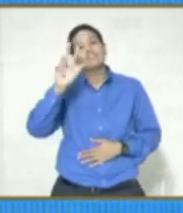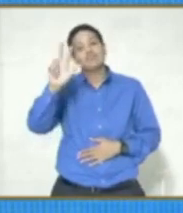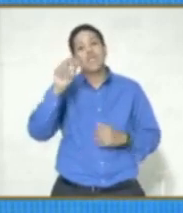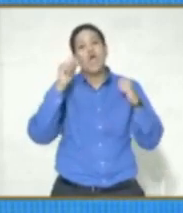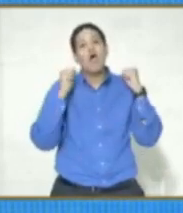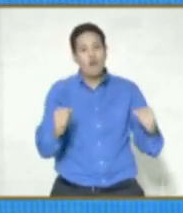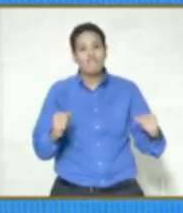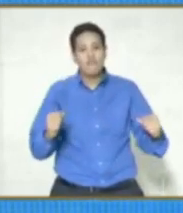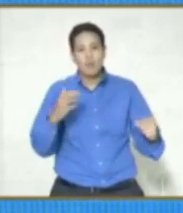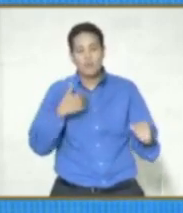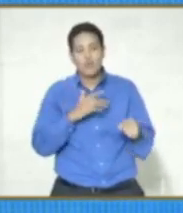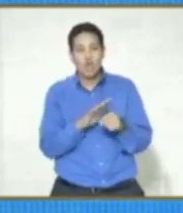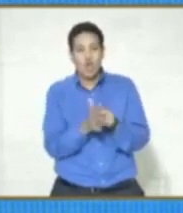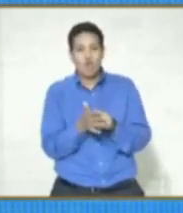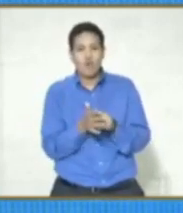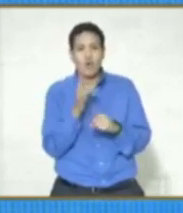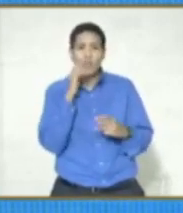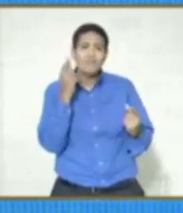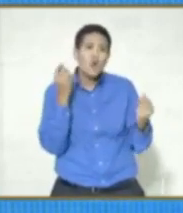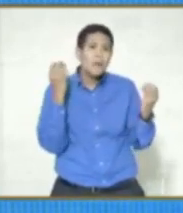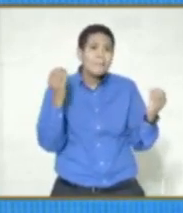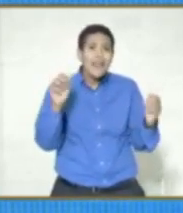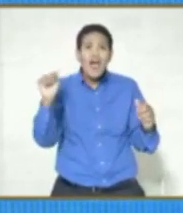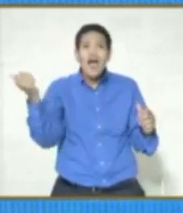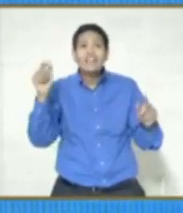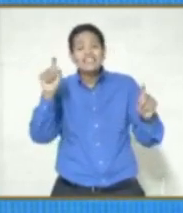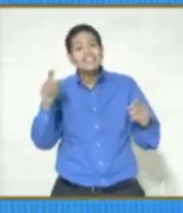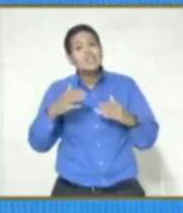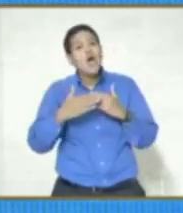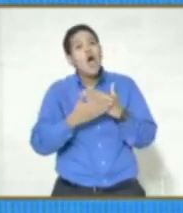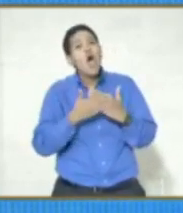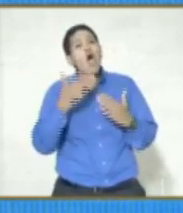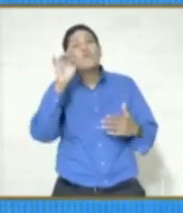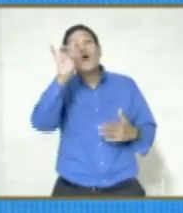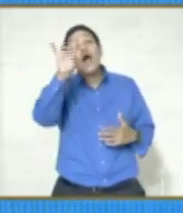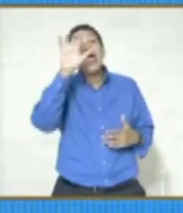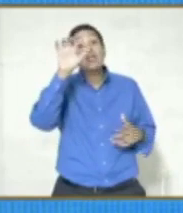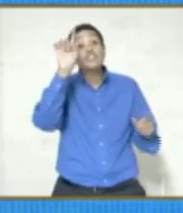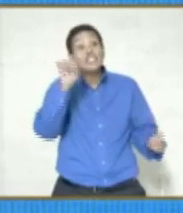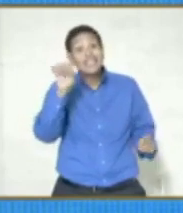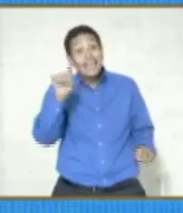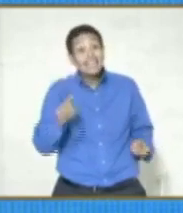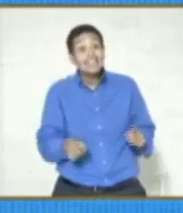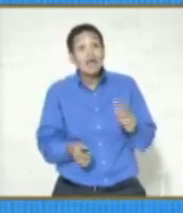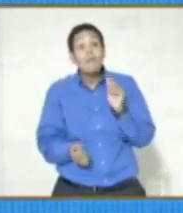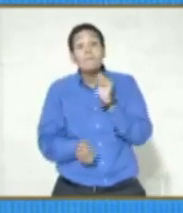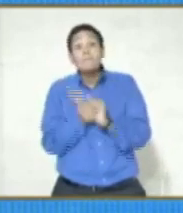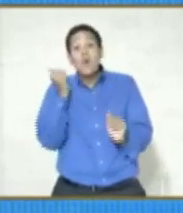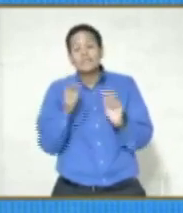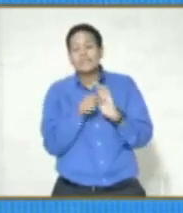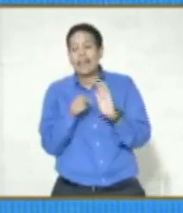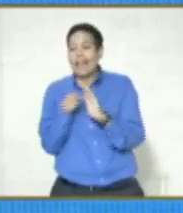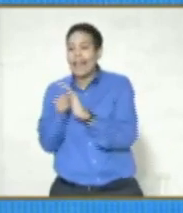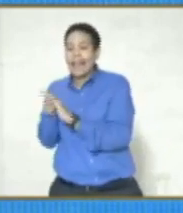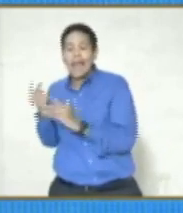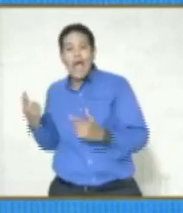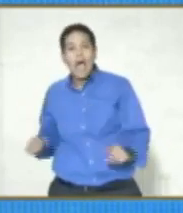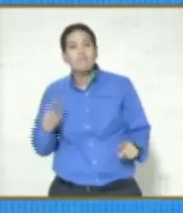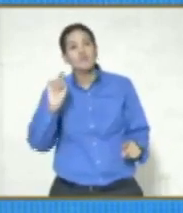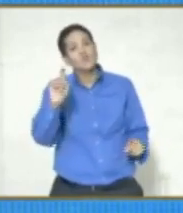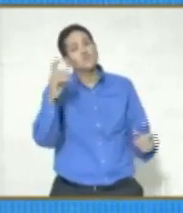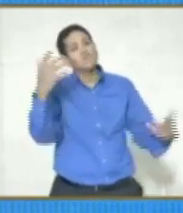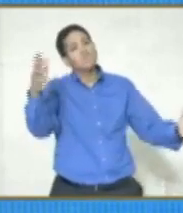far. And we've done many other tests, almost 800 tests, most of which have come up negative. So that, too, is to be